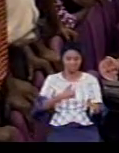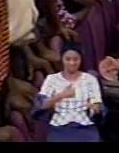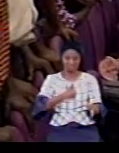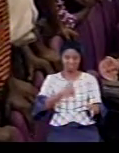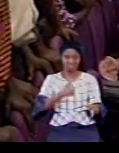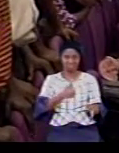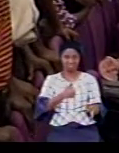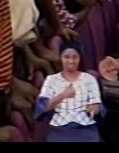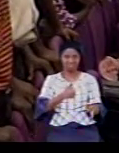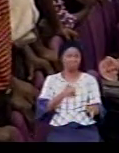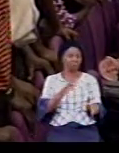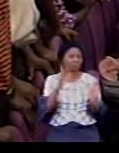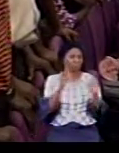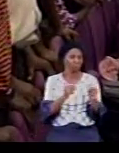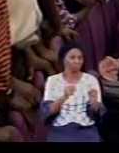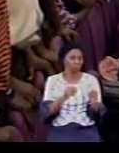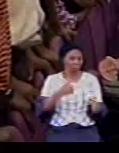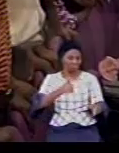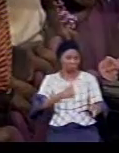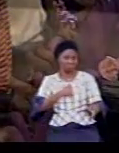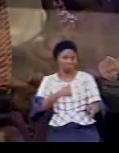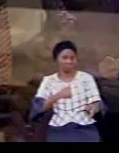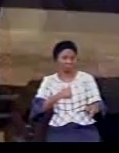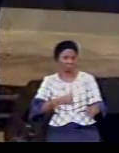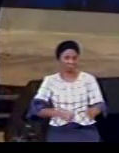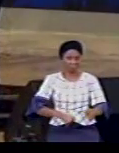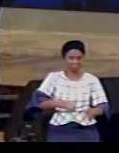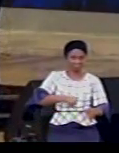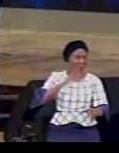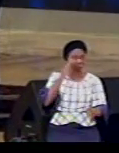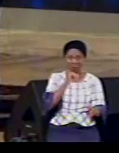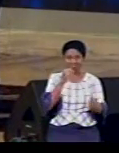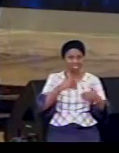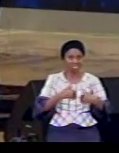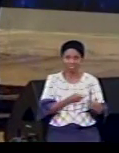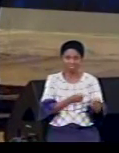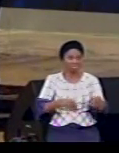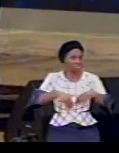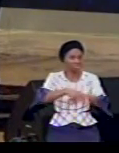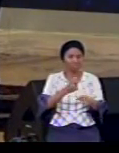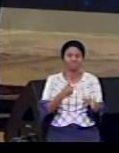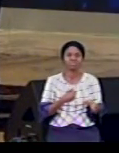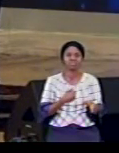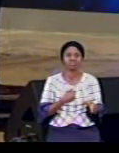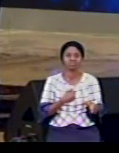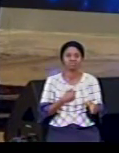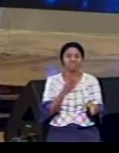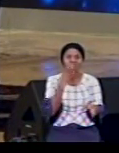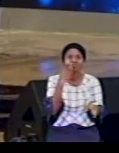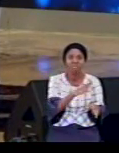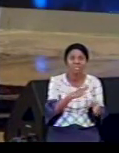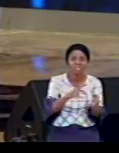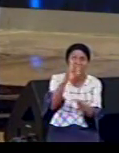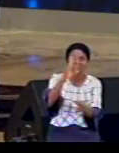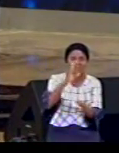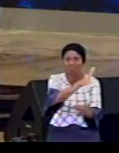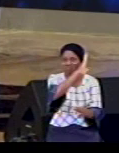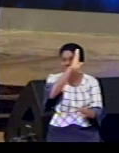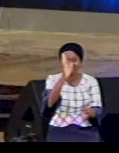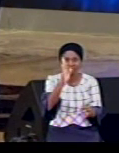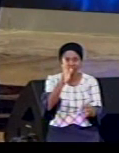Self, no, it will not have dominion over me. Evil spirits,